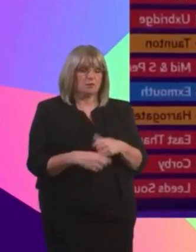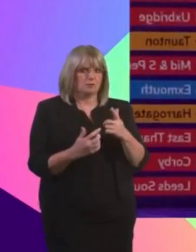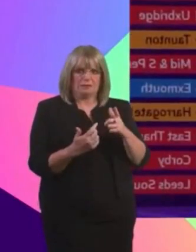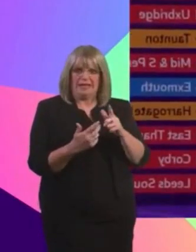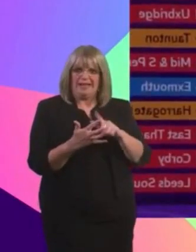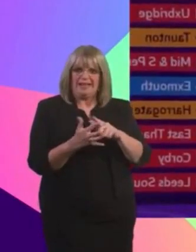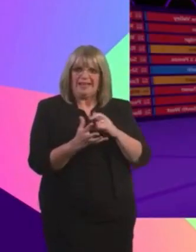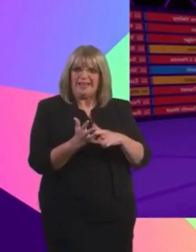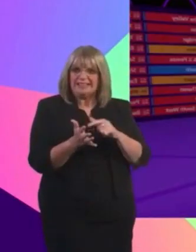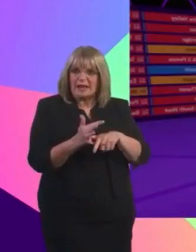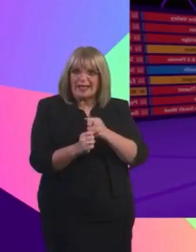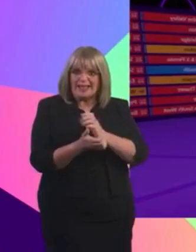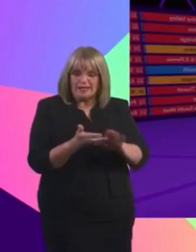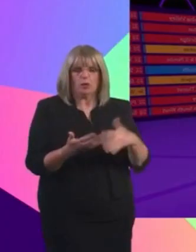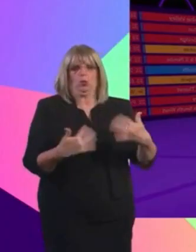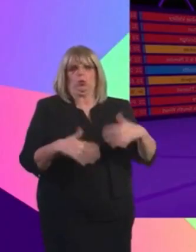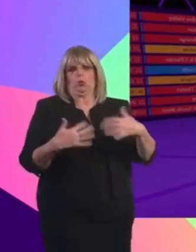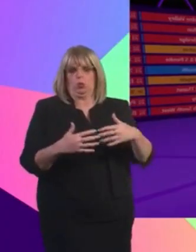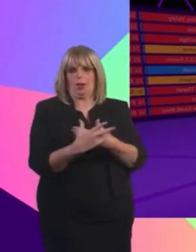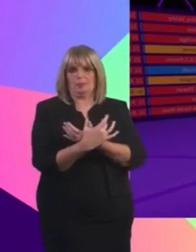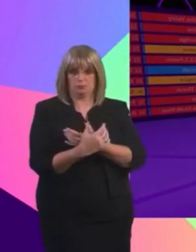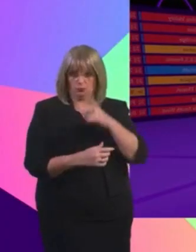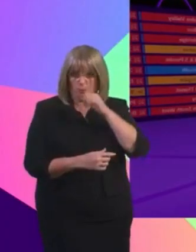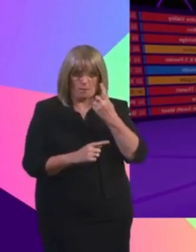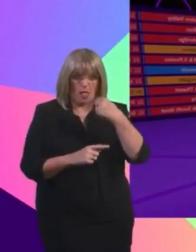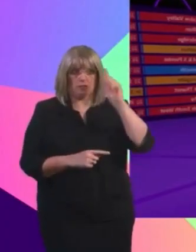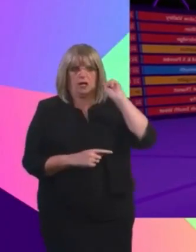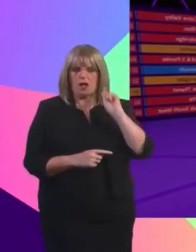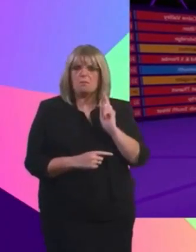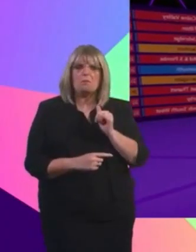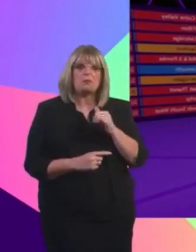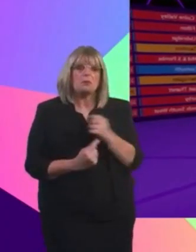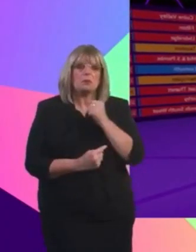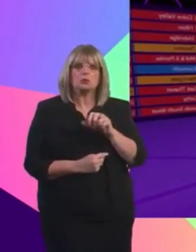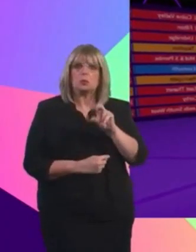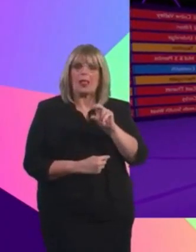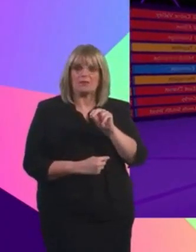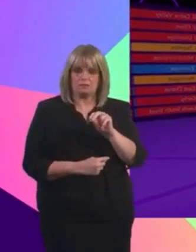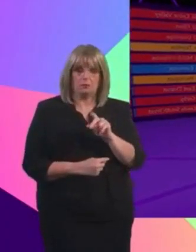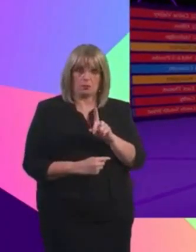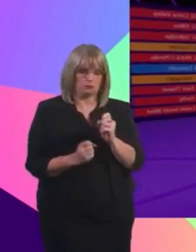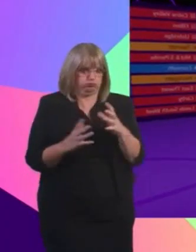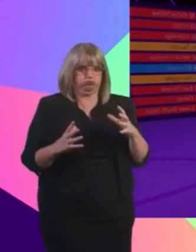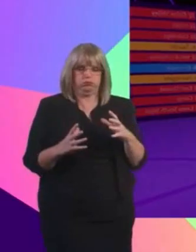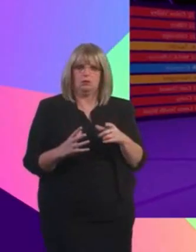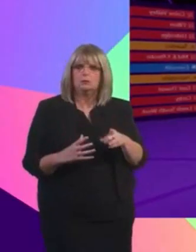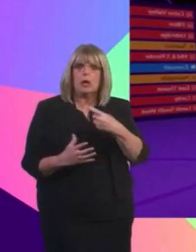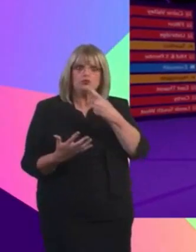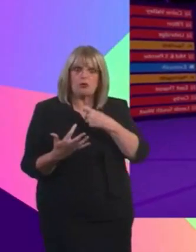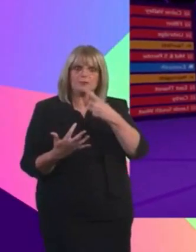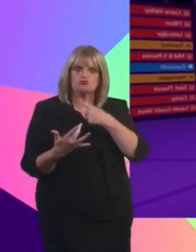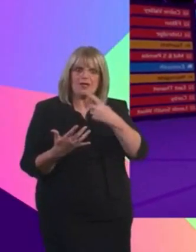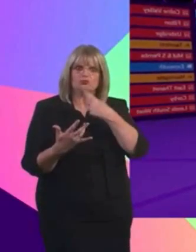Party now. 14 of them gains. Let's just have a look at those gains. Paisley, Redbridge, North, Kirkcaldy,